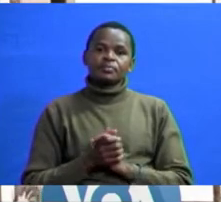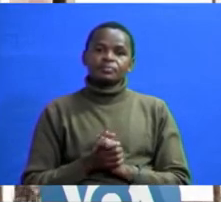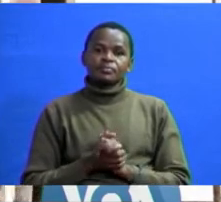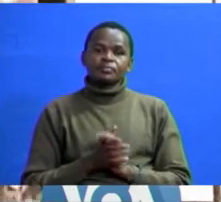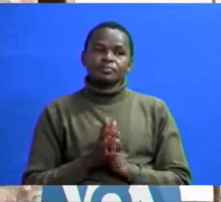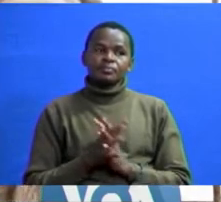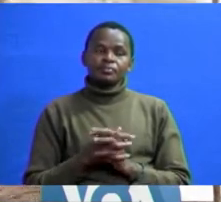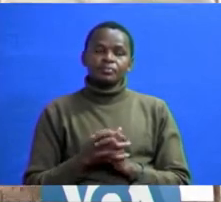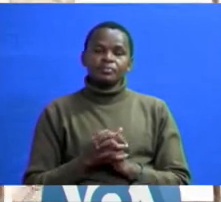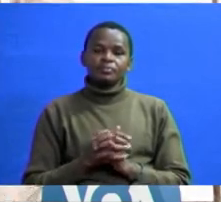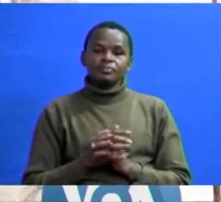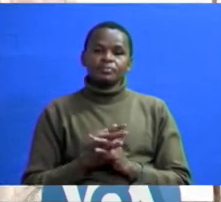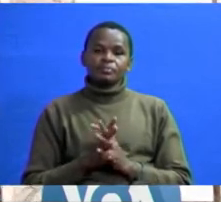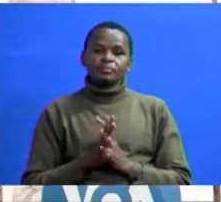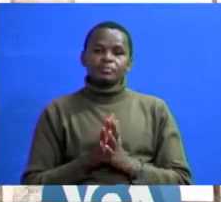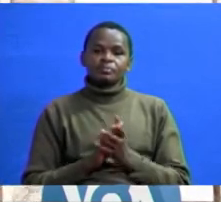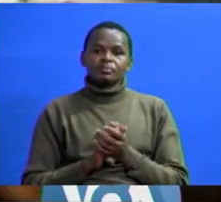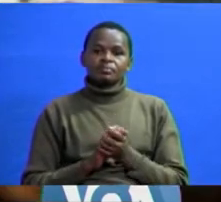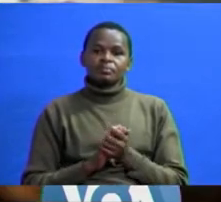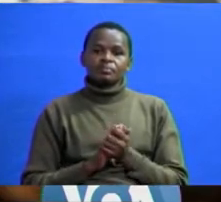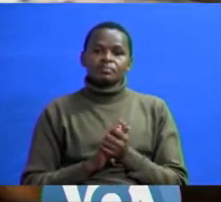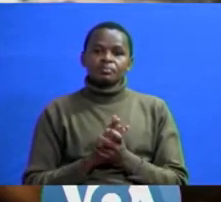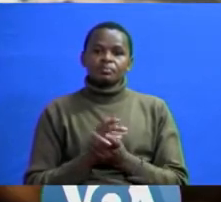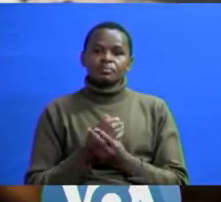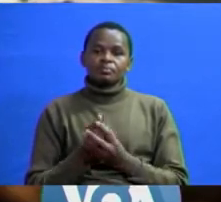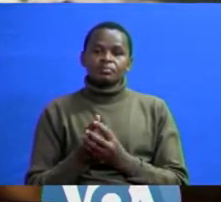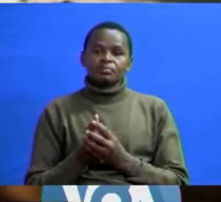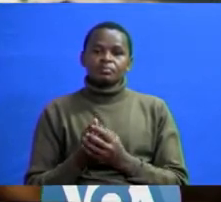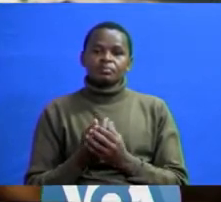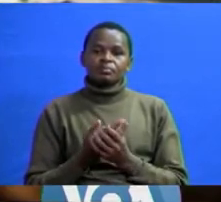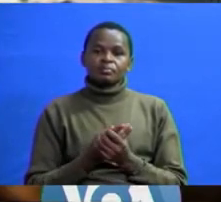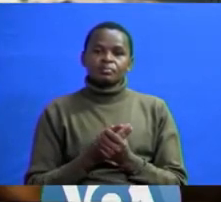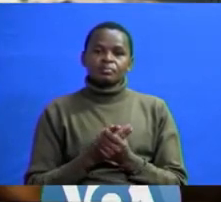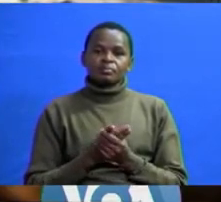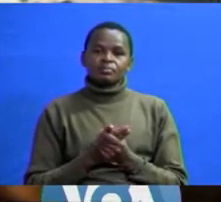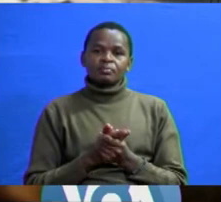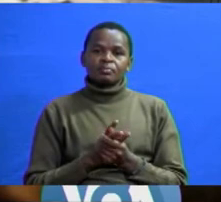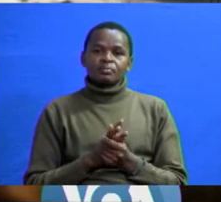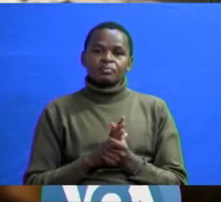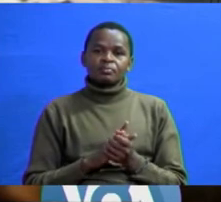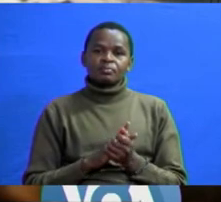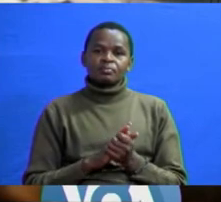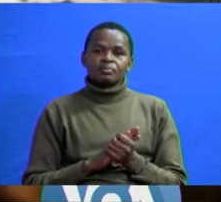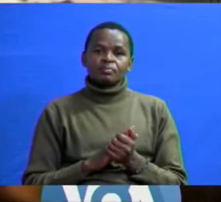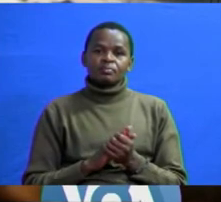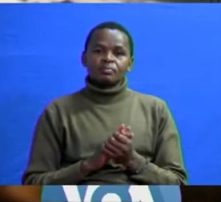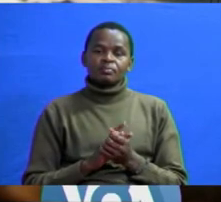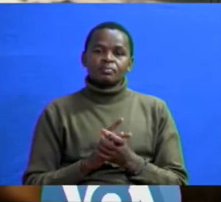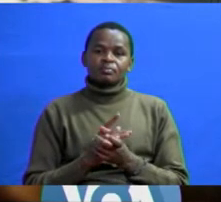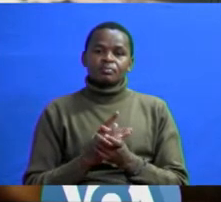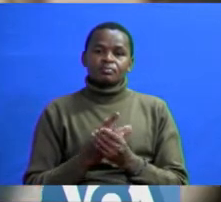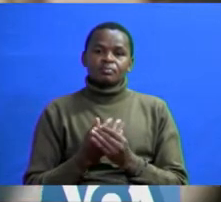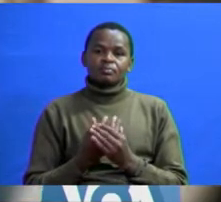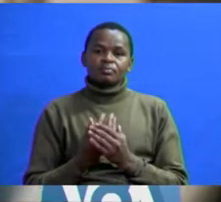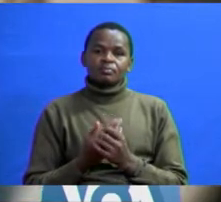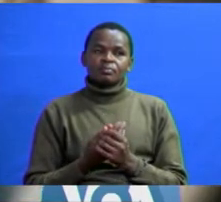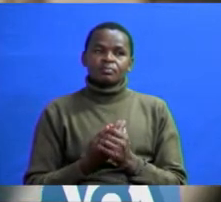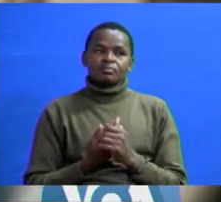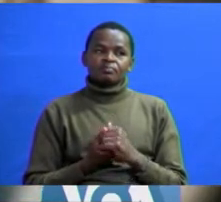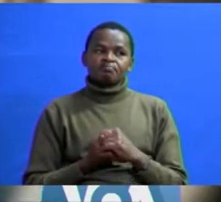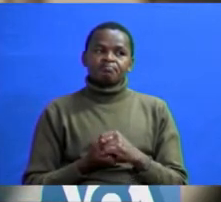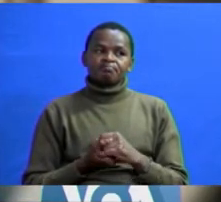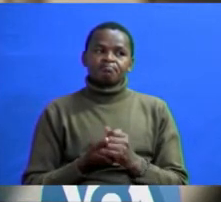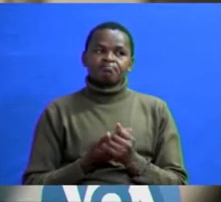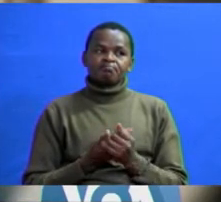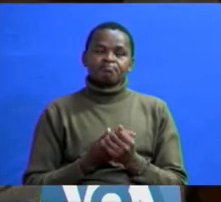A month ago, Mohammed Adam gathered what medicine he could when he heard the Janjaweed, an armed group known for killing civilians, was about